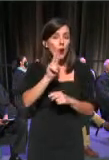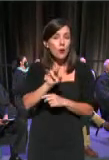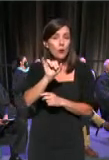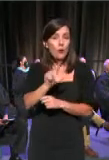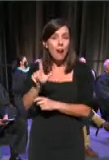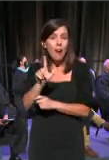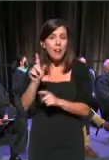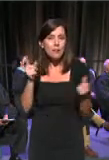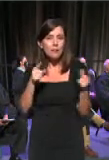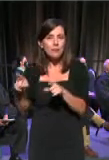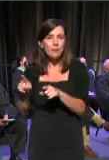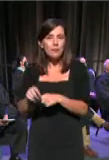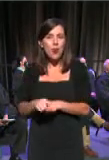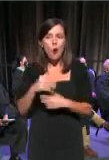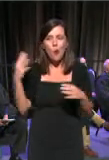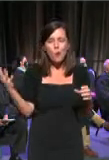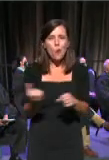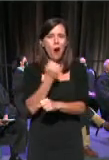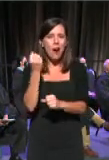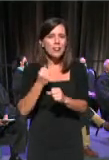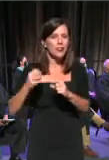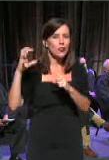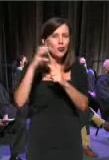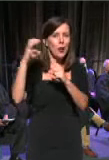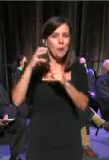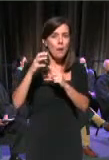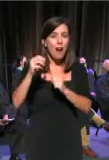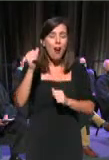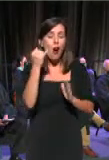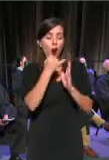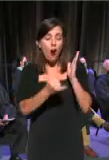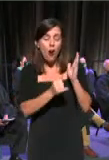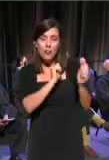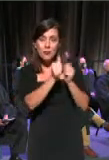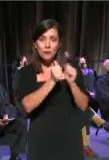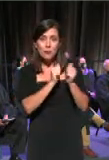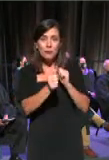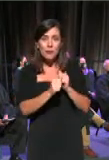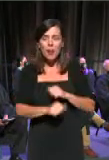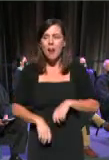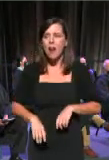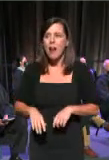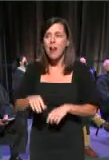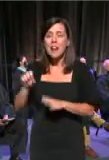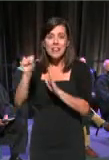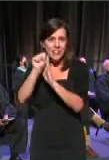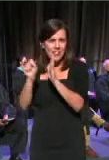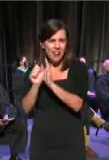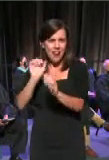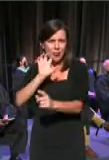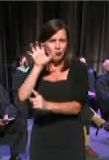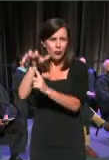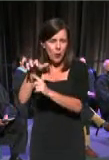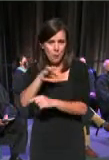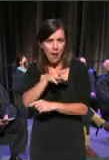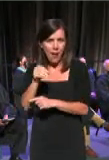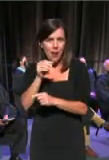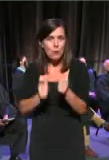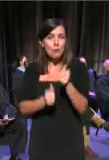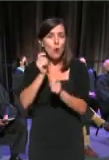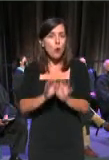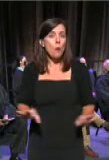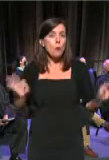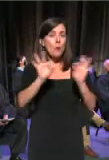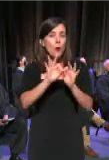events, won championships, won art competitions, competed in state, and most importantly,